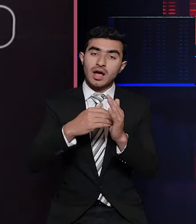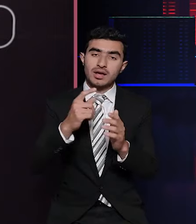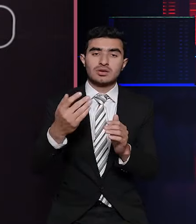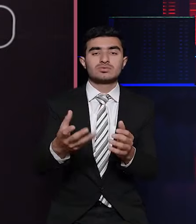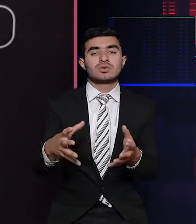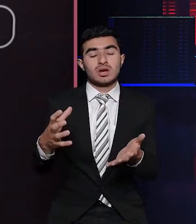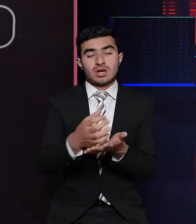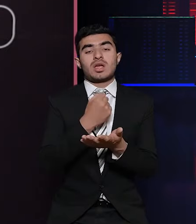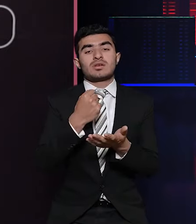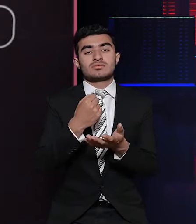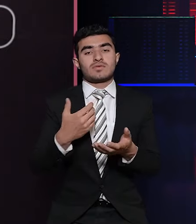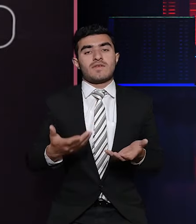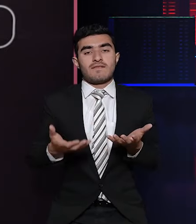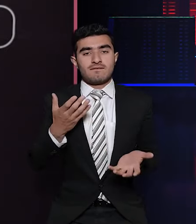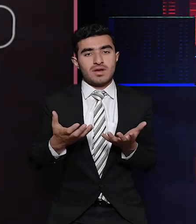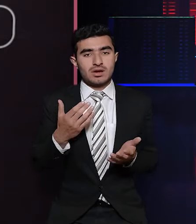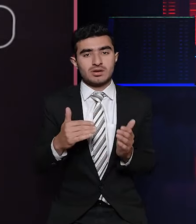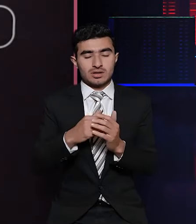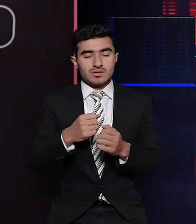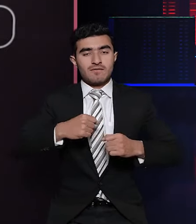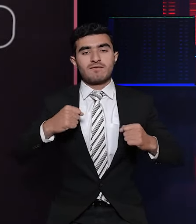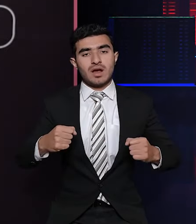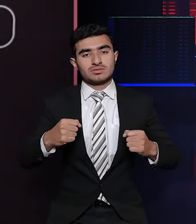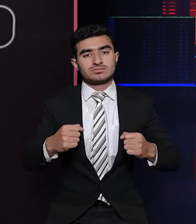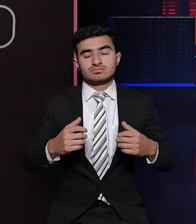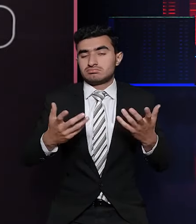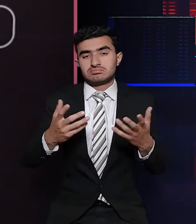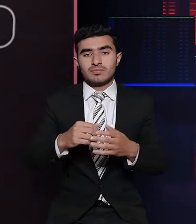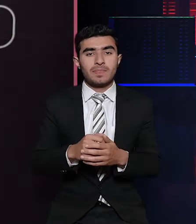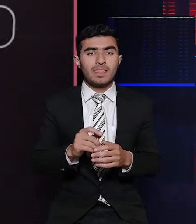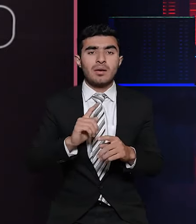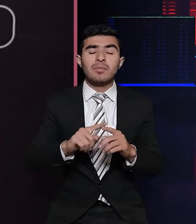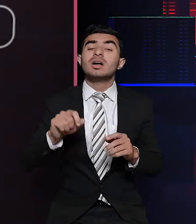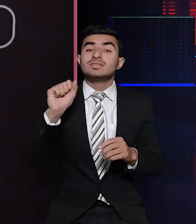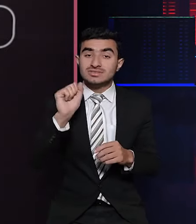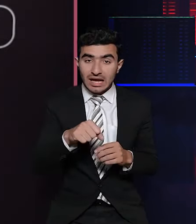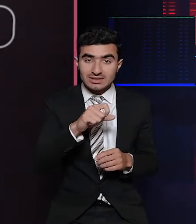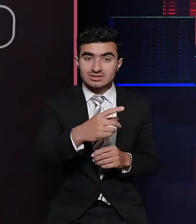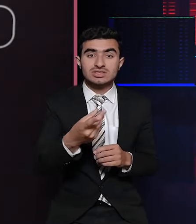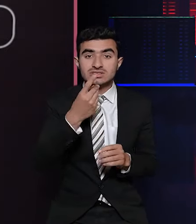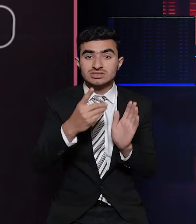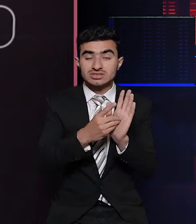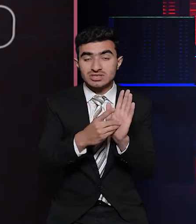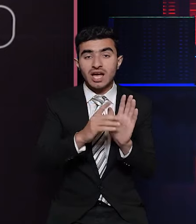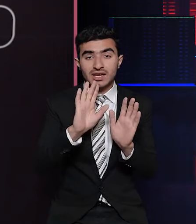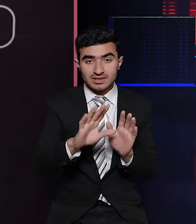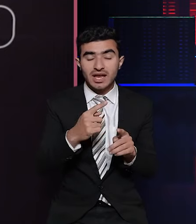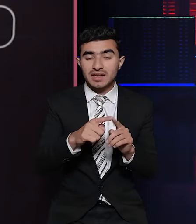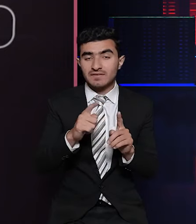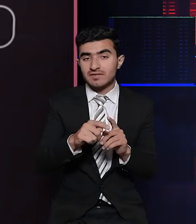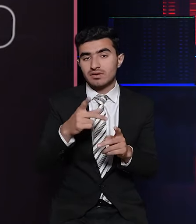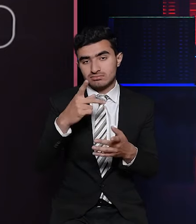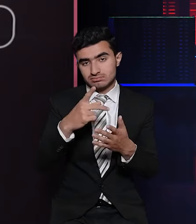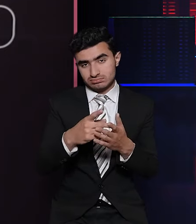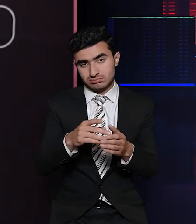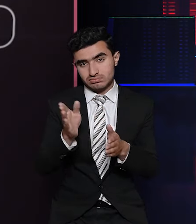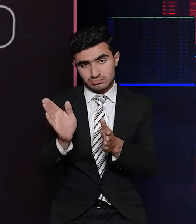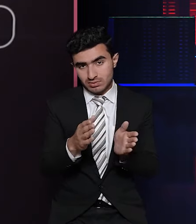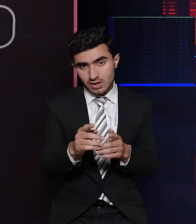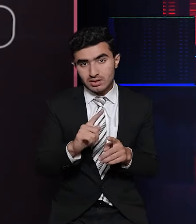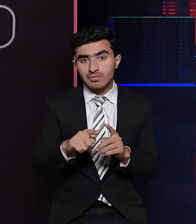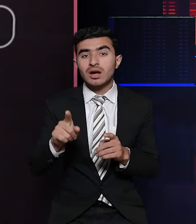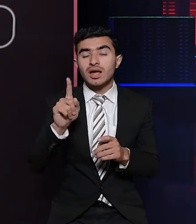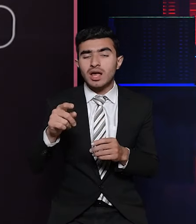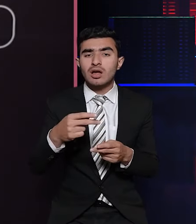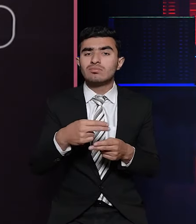day. So fad diets are there, yes, for a very short period of time, but they are not sustainable. Ye aap